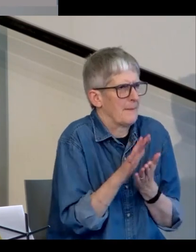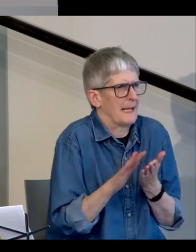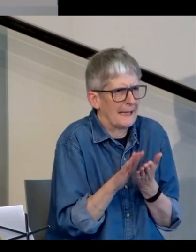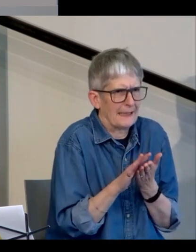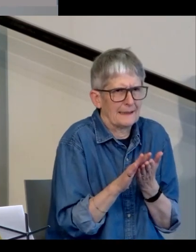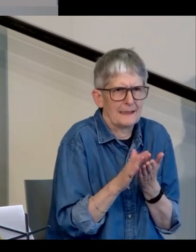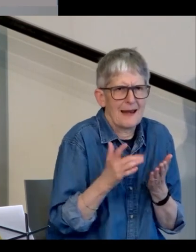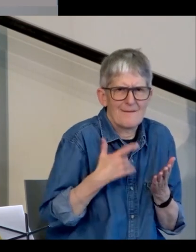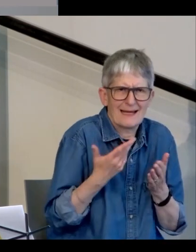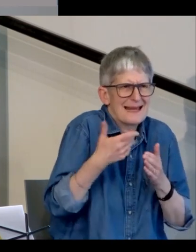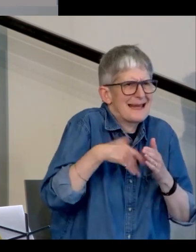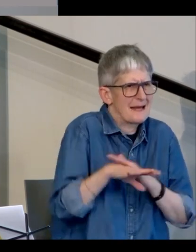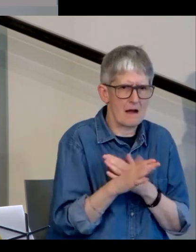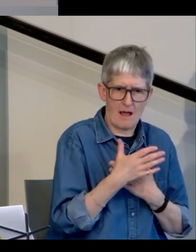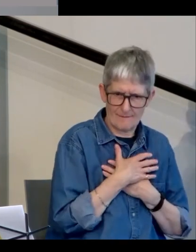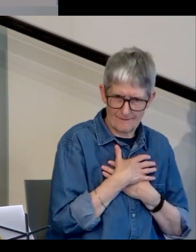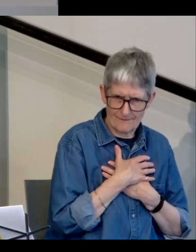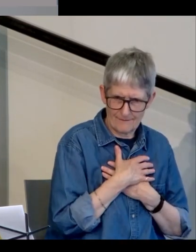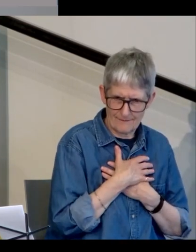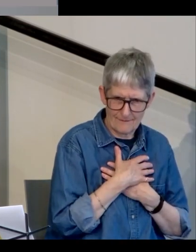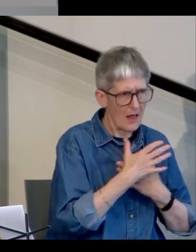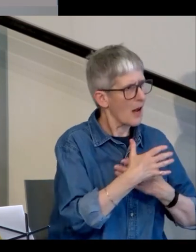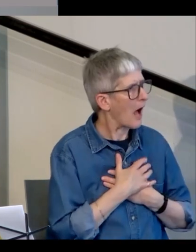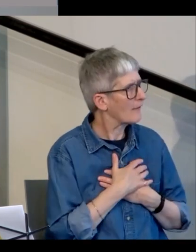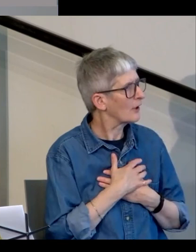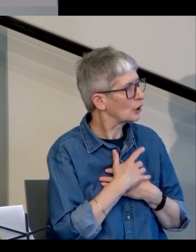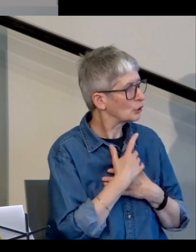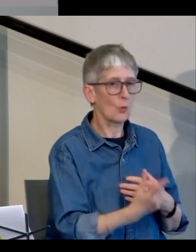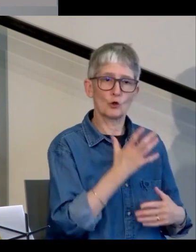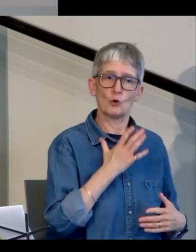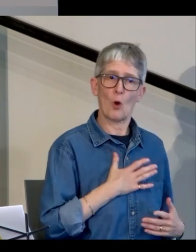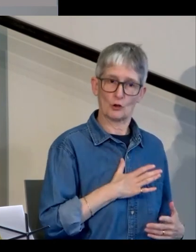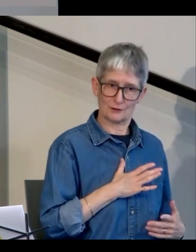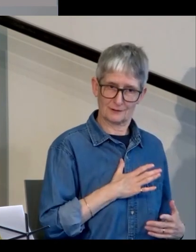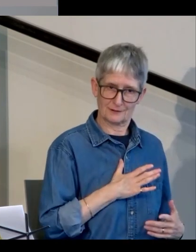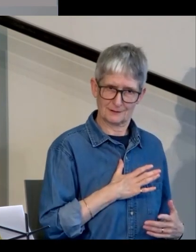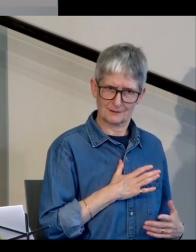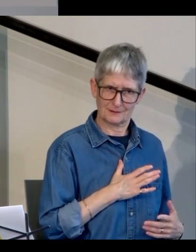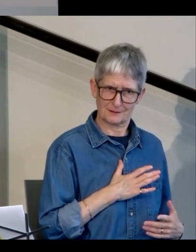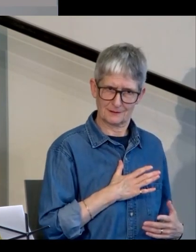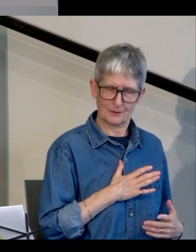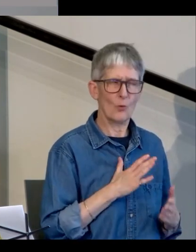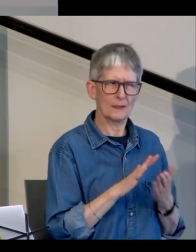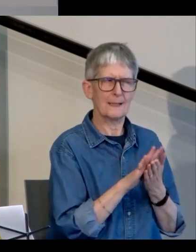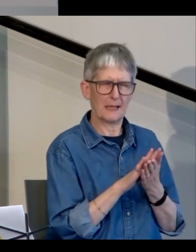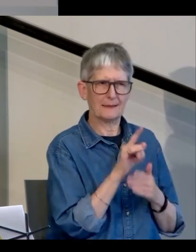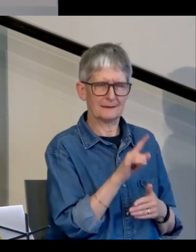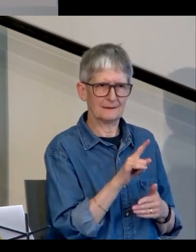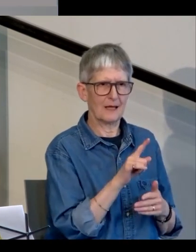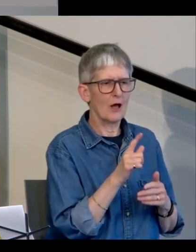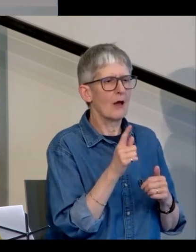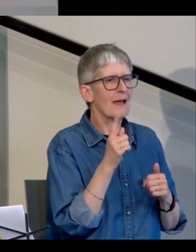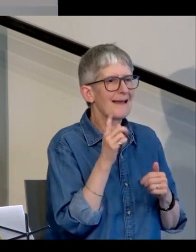was this: love and do as you please. What Augustine is saying here is